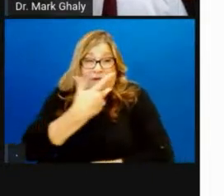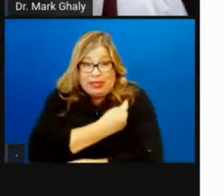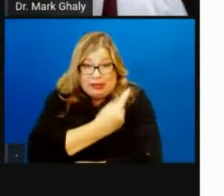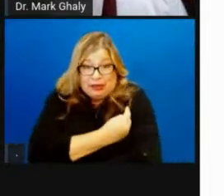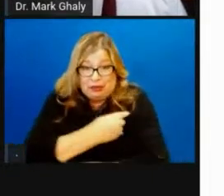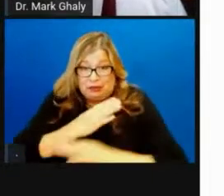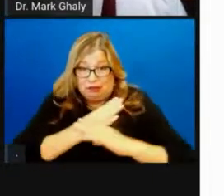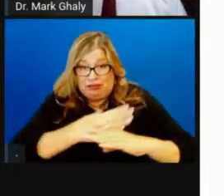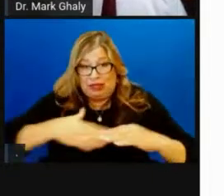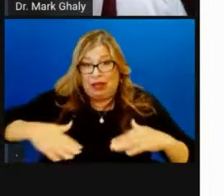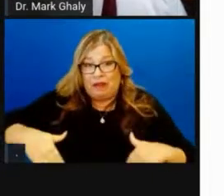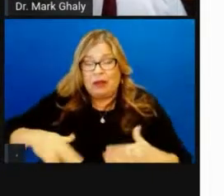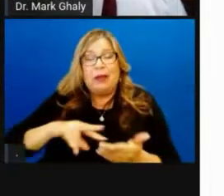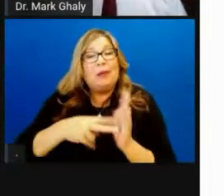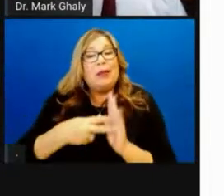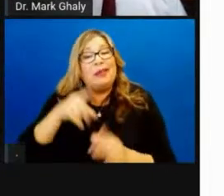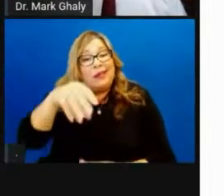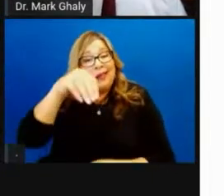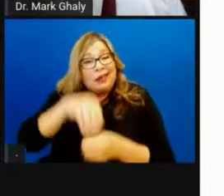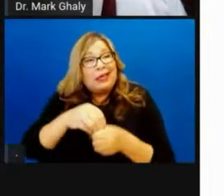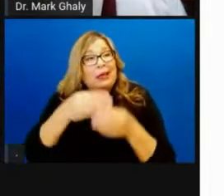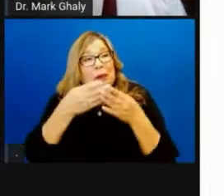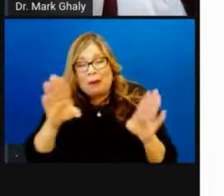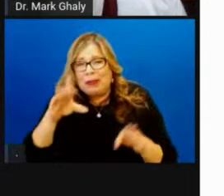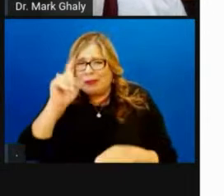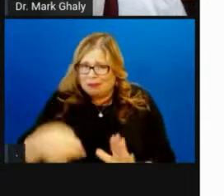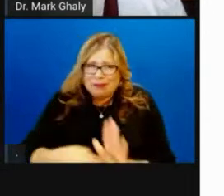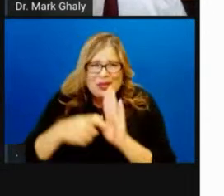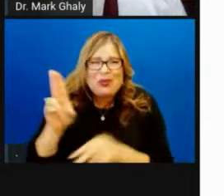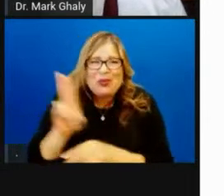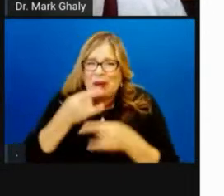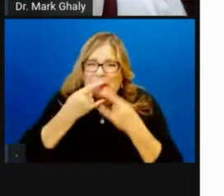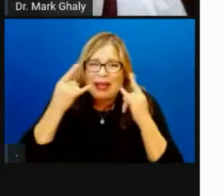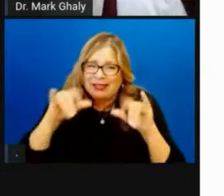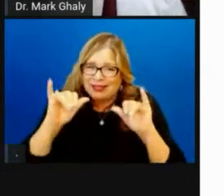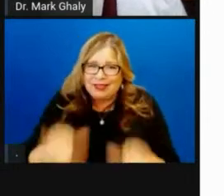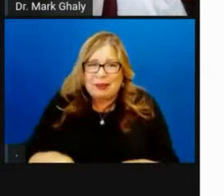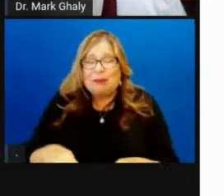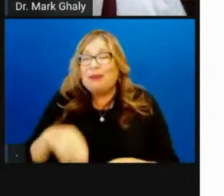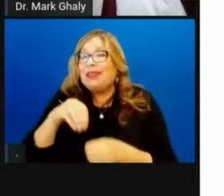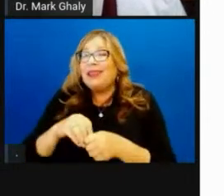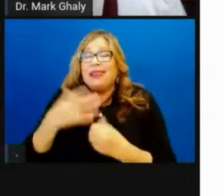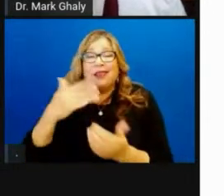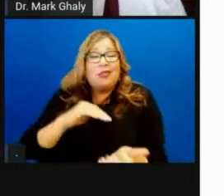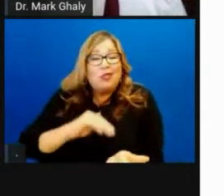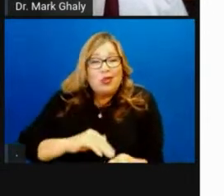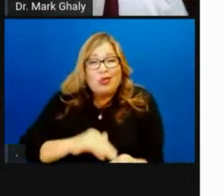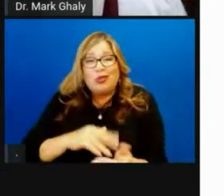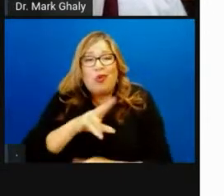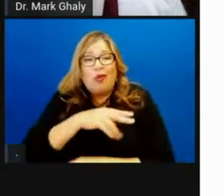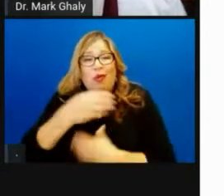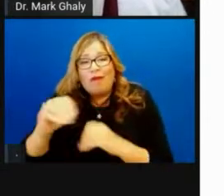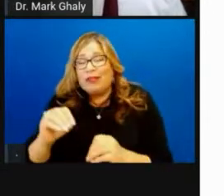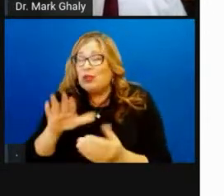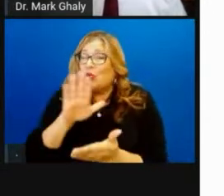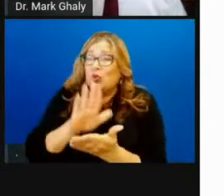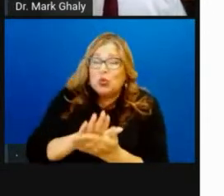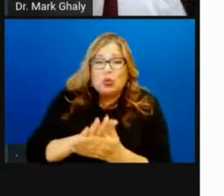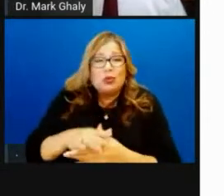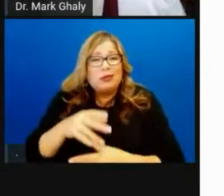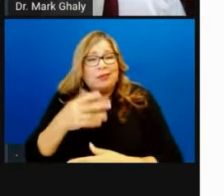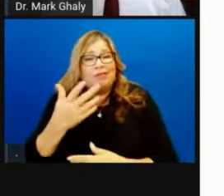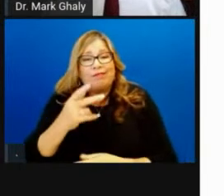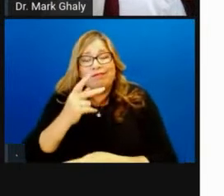settings, in schools and childcare settings, in long-term care settings, in jails and prisons. For both vaccinated